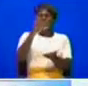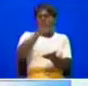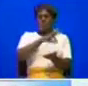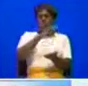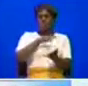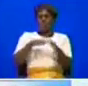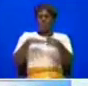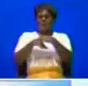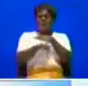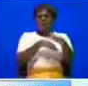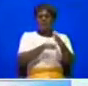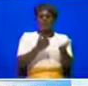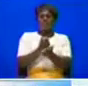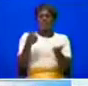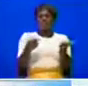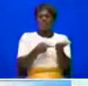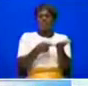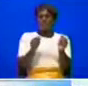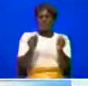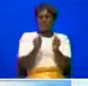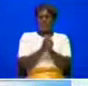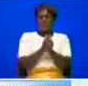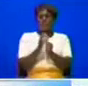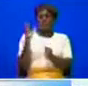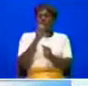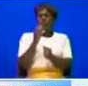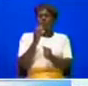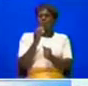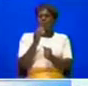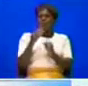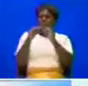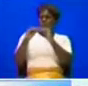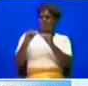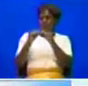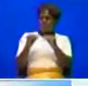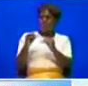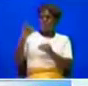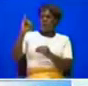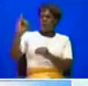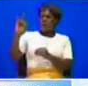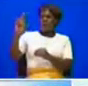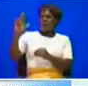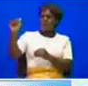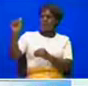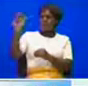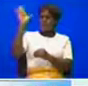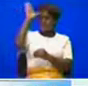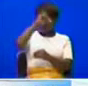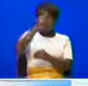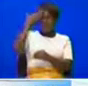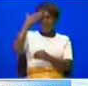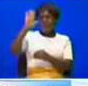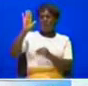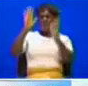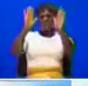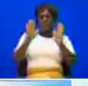improved access through technology and consumer education to drive this uptake. The IRA says a lack of awareness on the importance